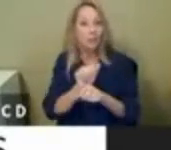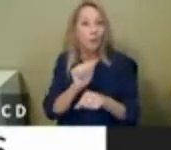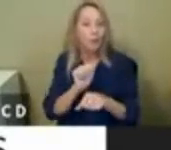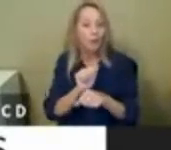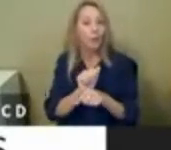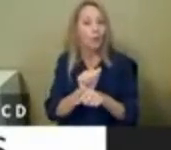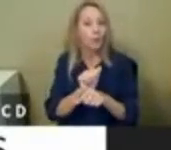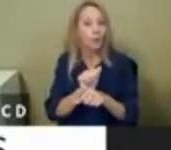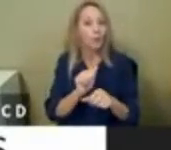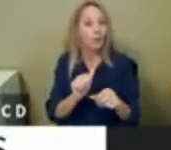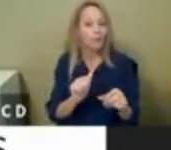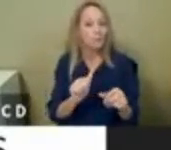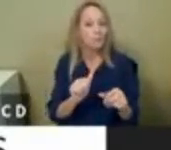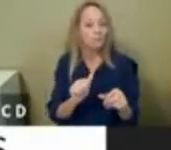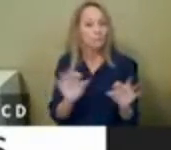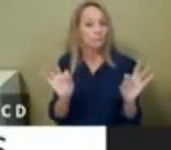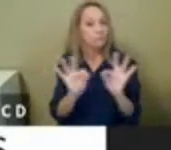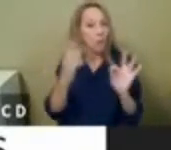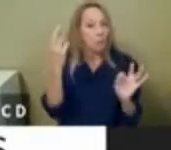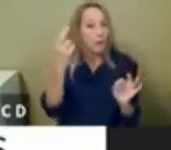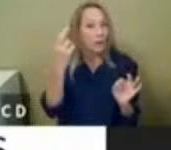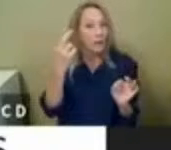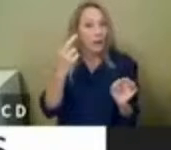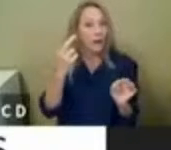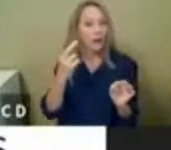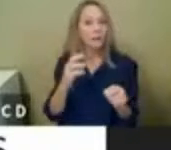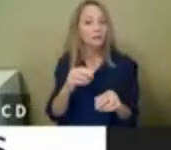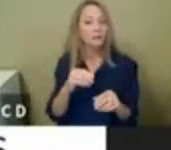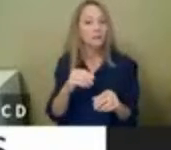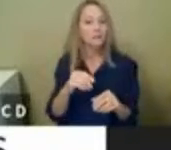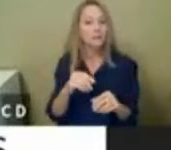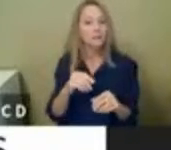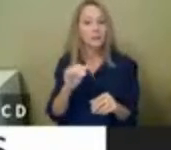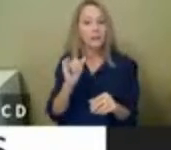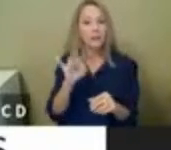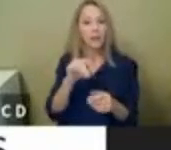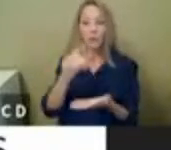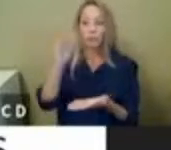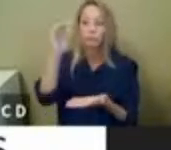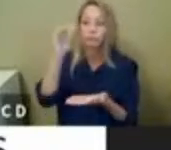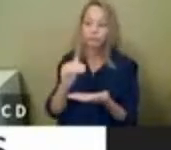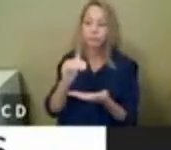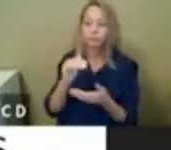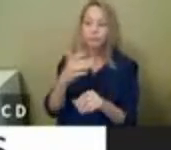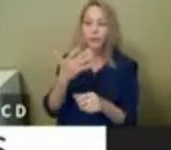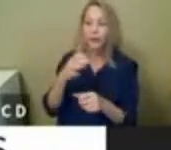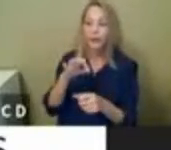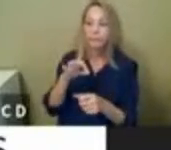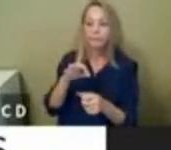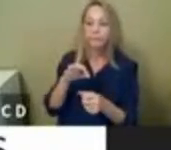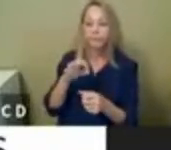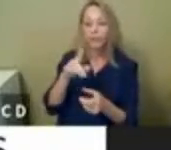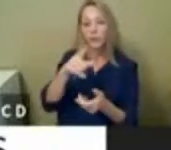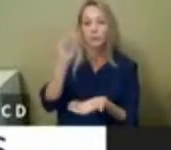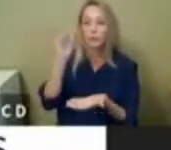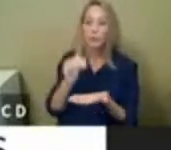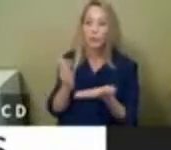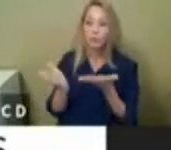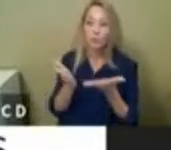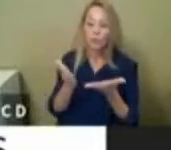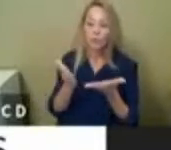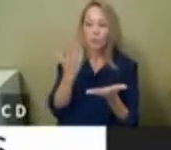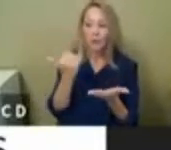make the point that reducing elective services does not always help the situation if you're focused on staff. And the